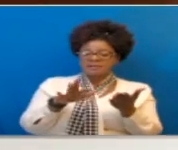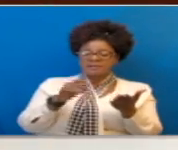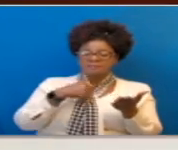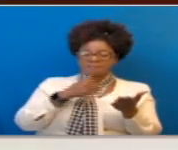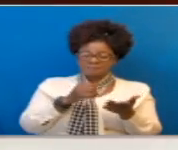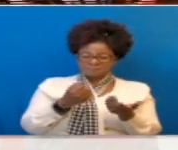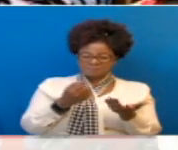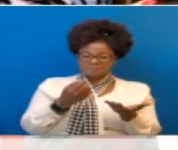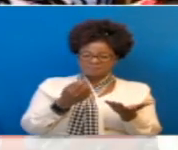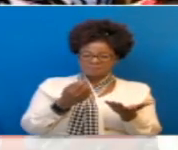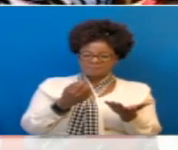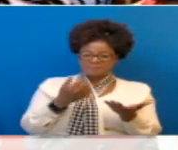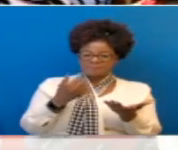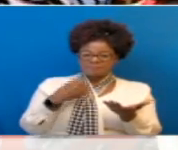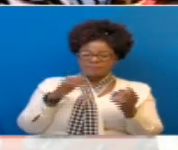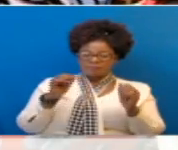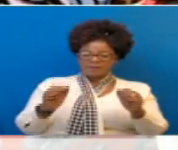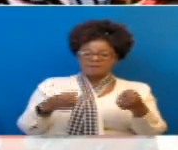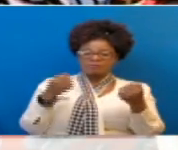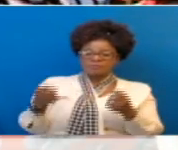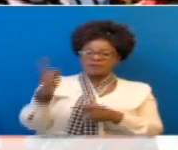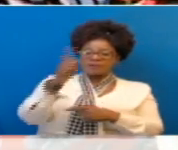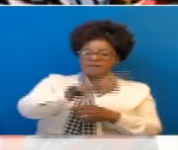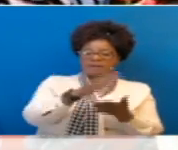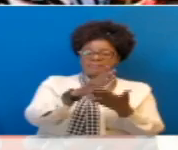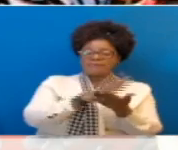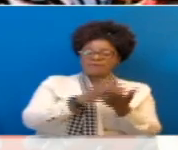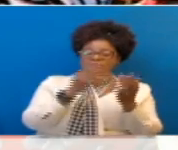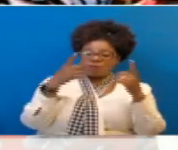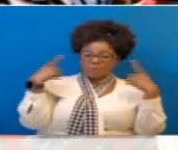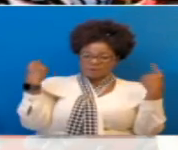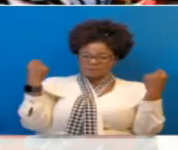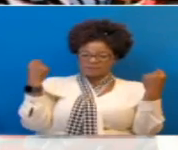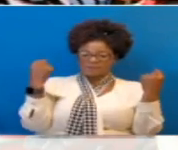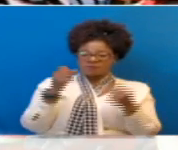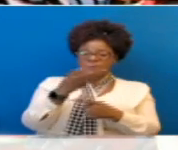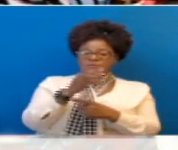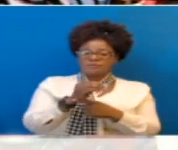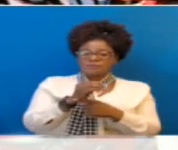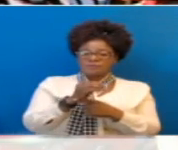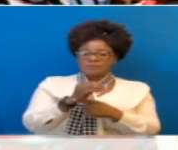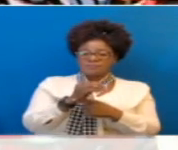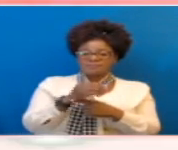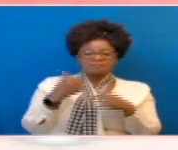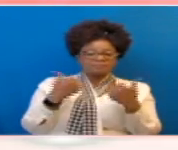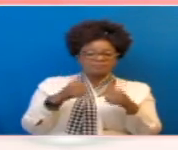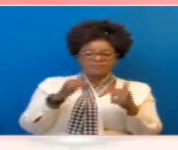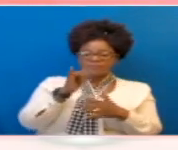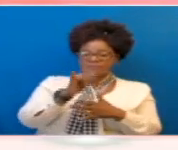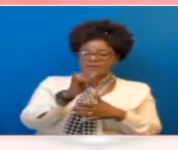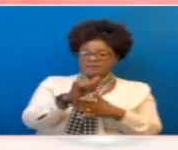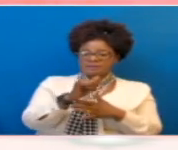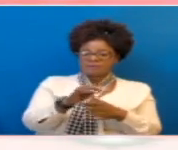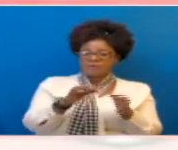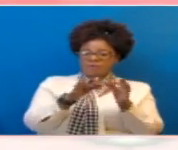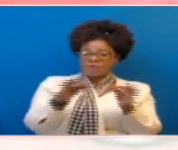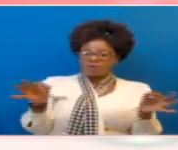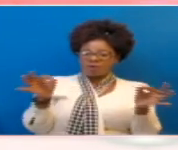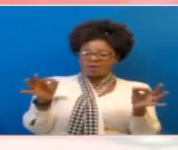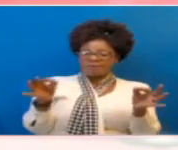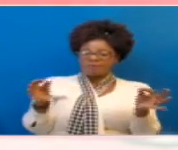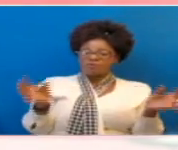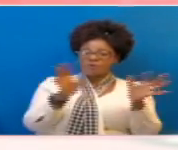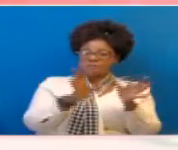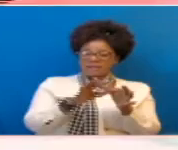was lucky to be rescued a day before her wedding, and so she did not go through FGM or child marriage. She took longer to reconcile